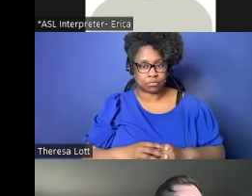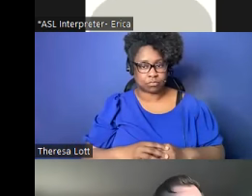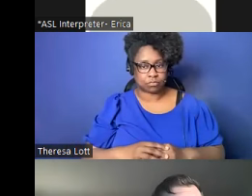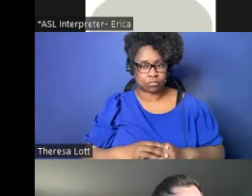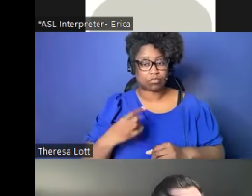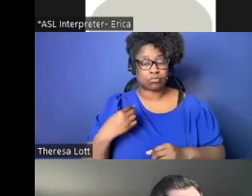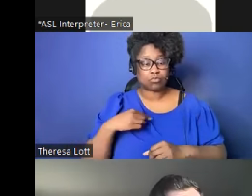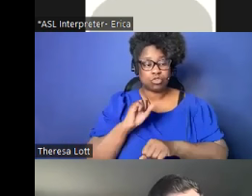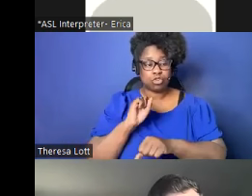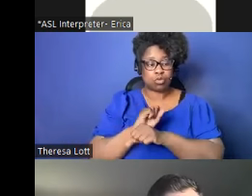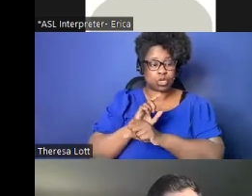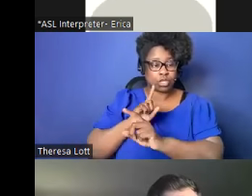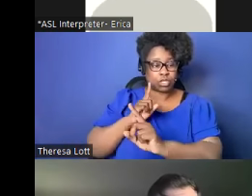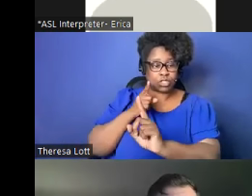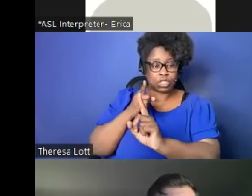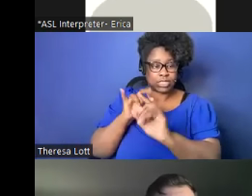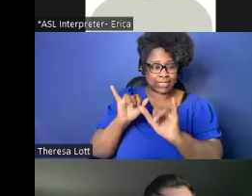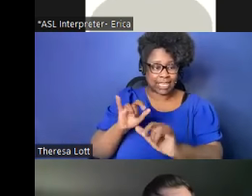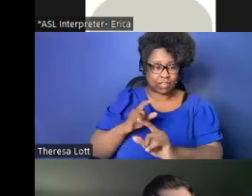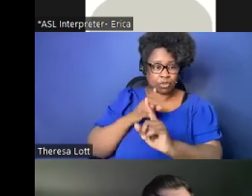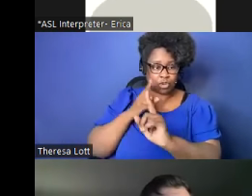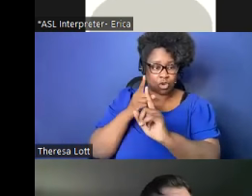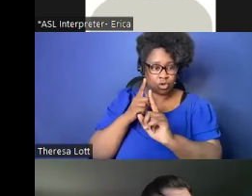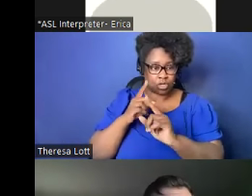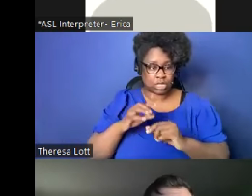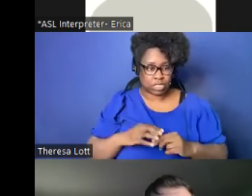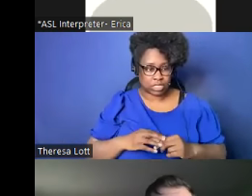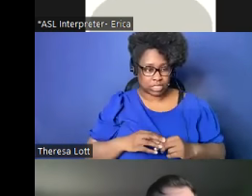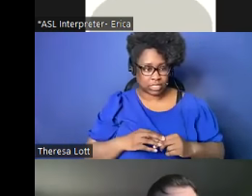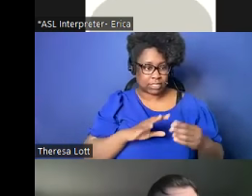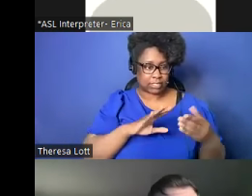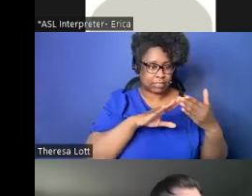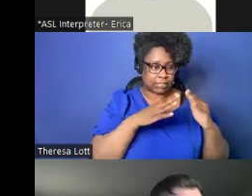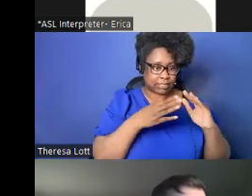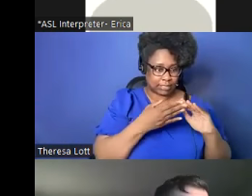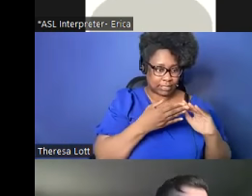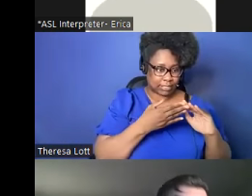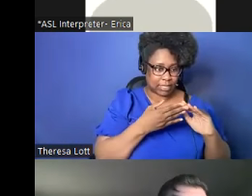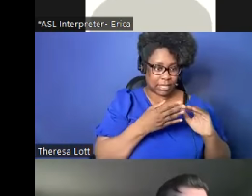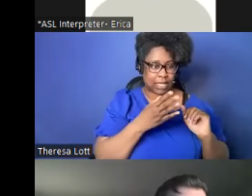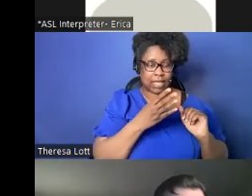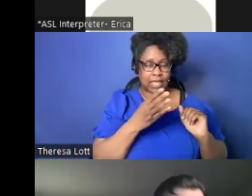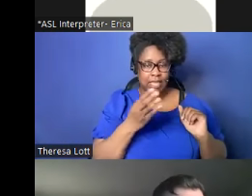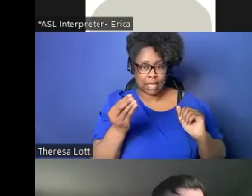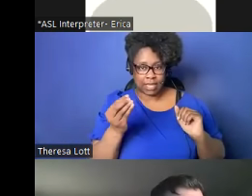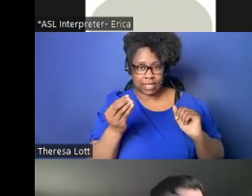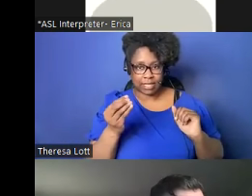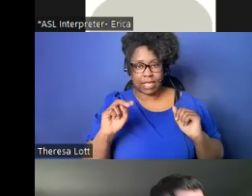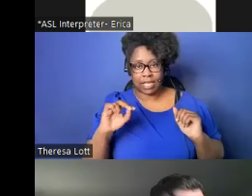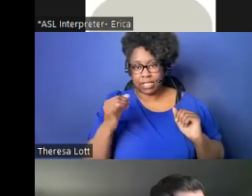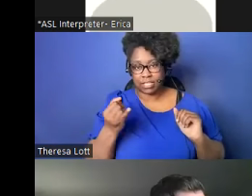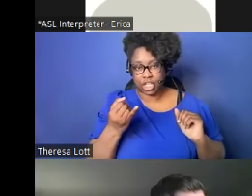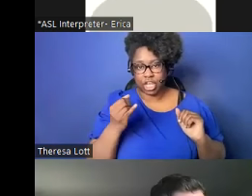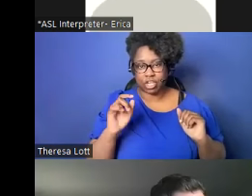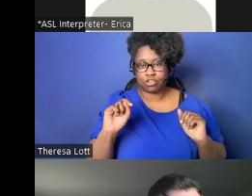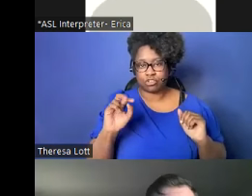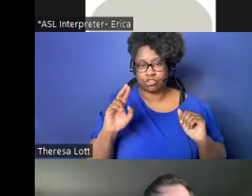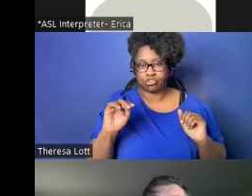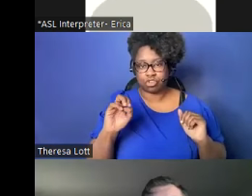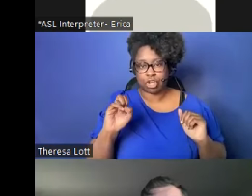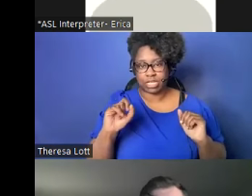working towards the same goal. The city and NJ Transit both want to reduce flooding in that